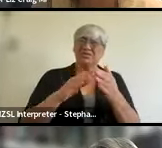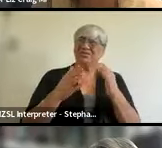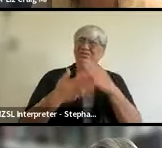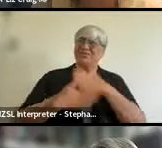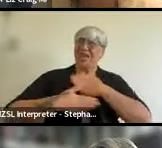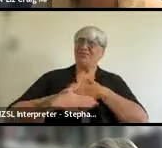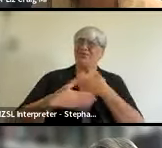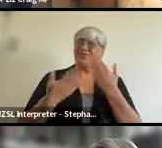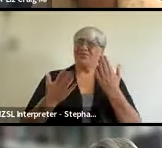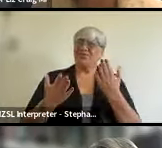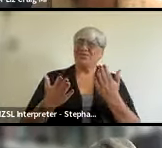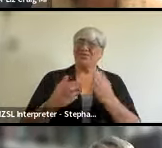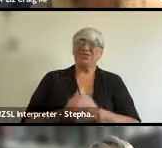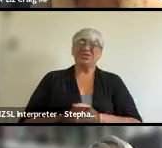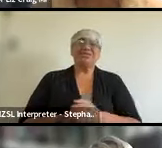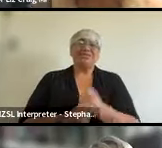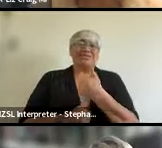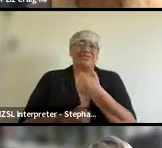Thank you.